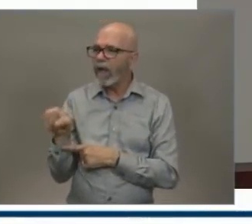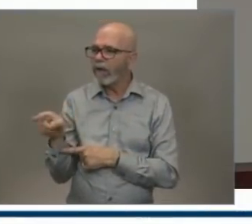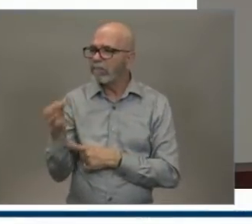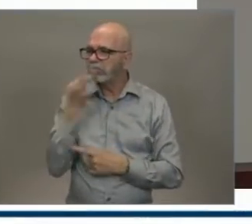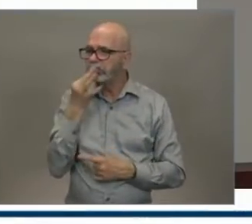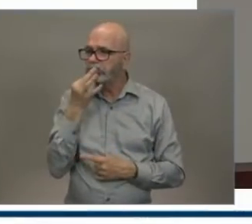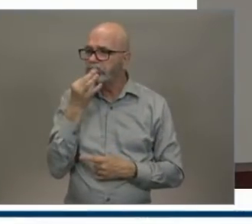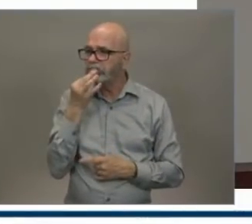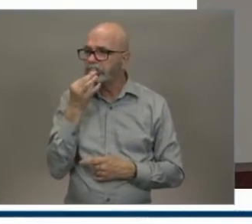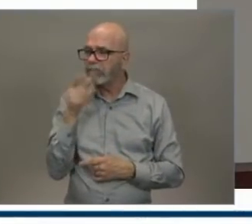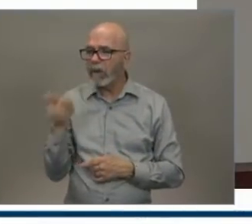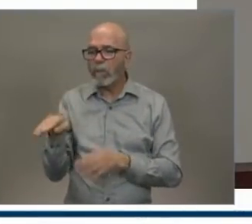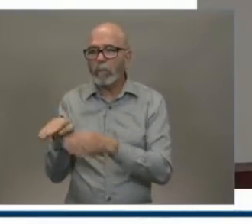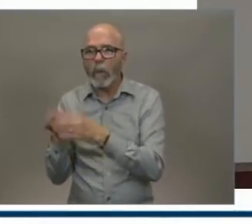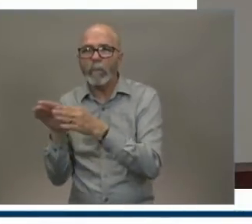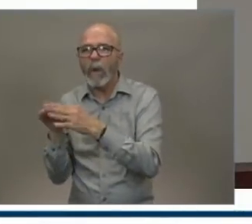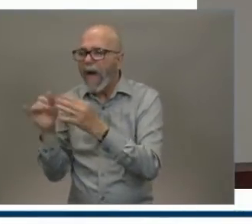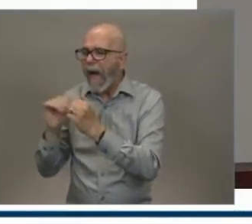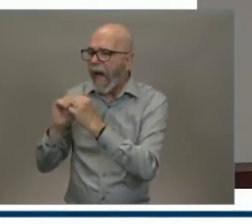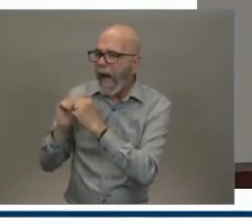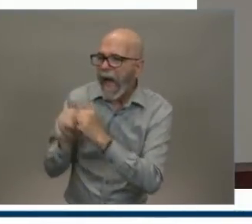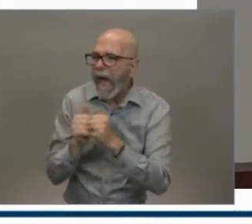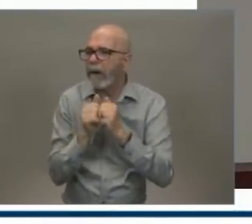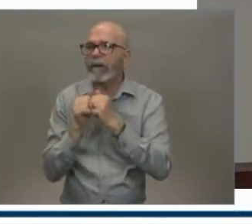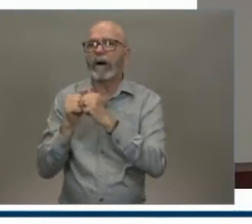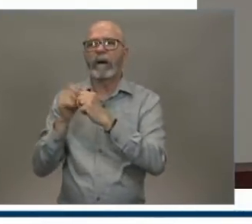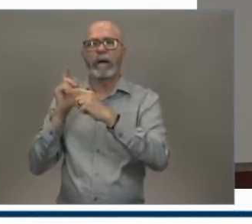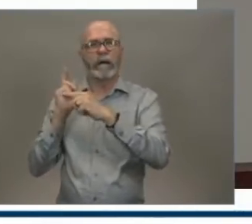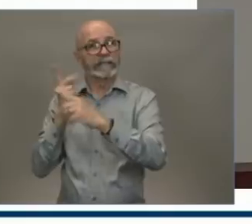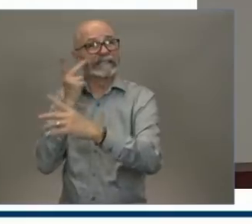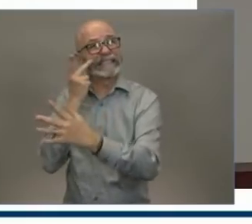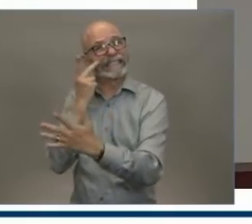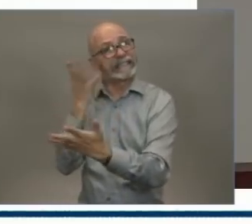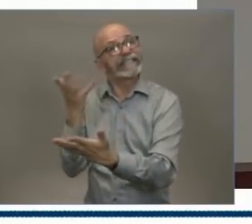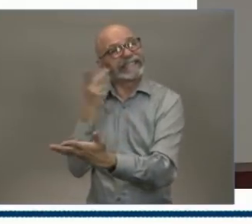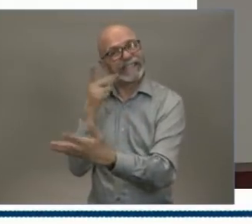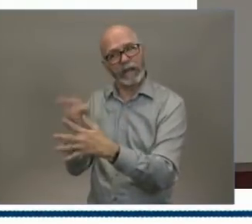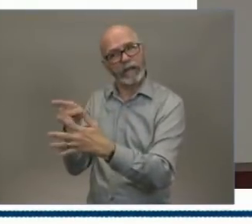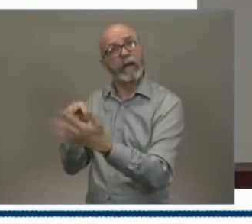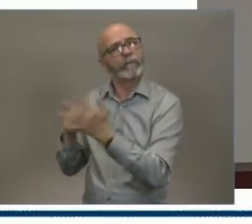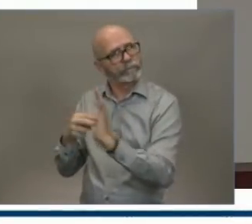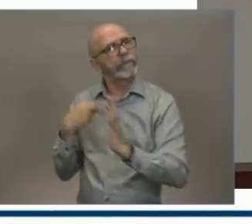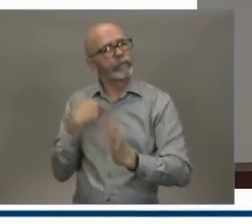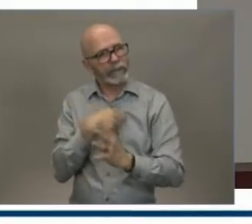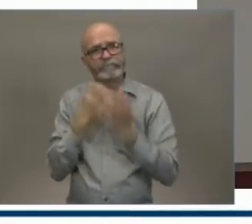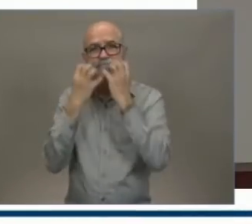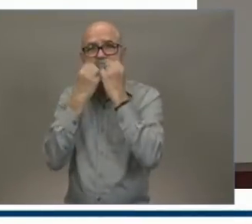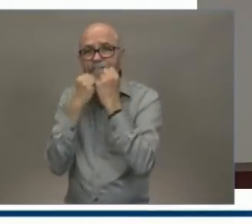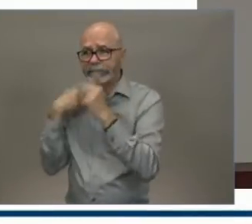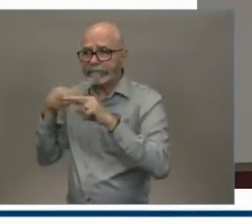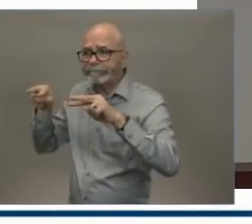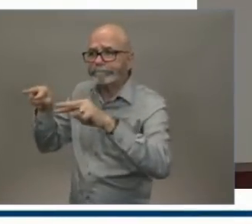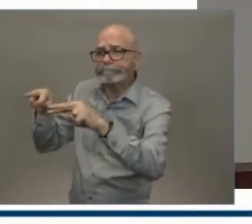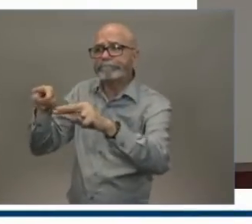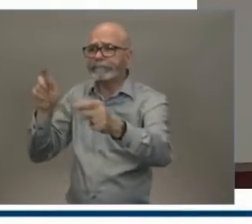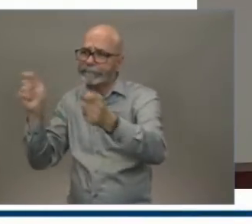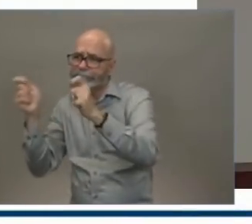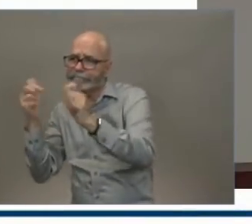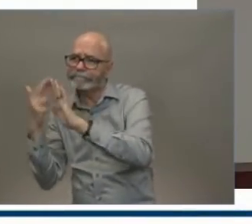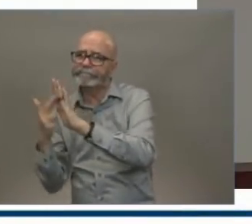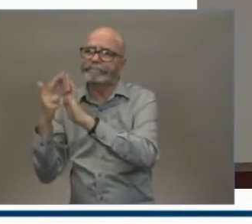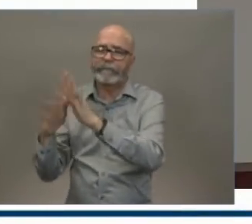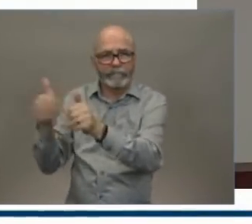to get us through the coming weeks and months. And we make our decisions on